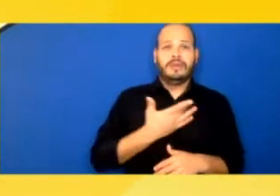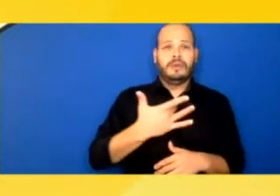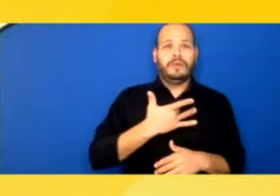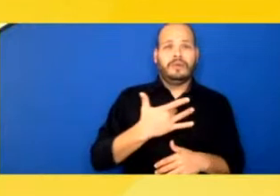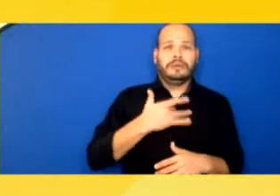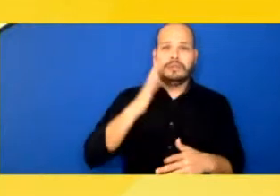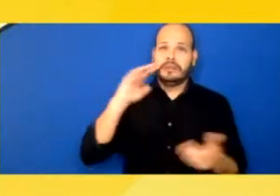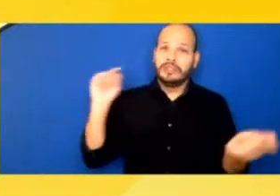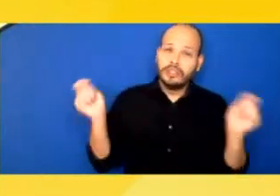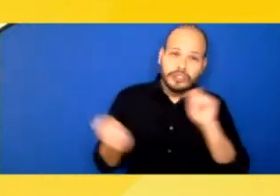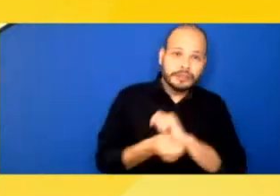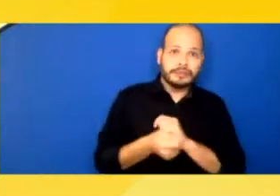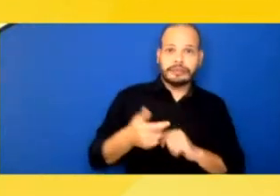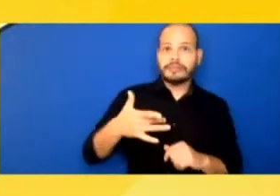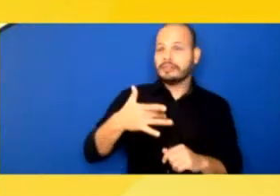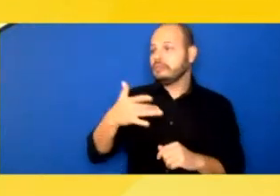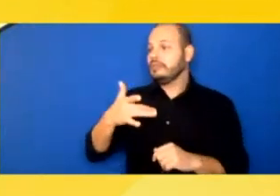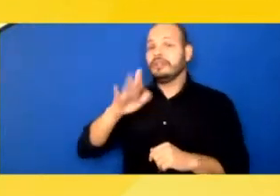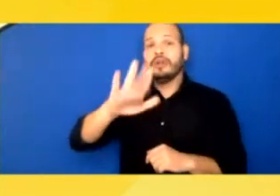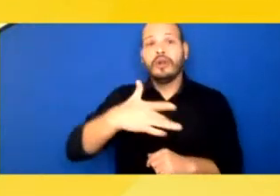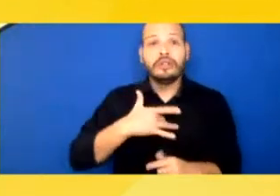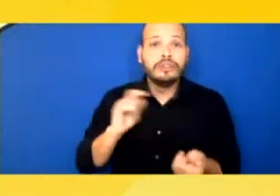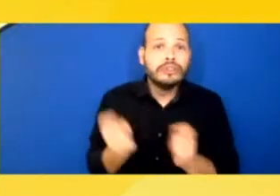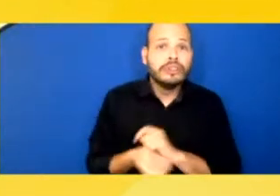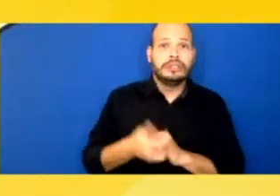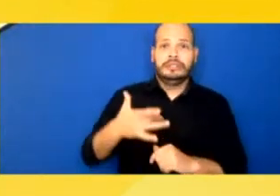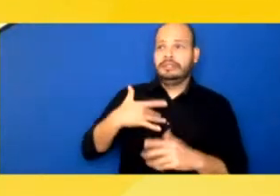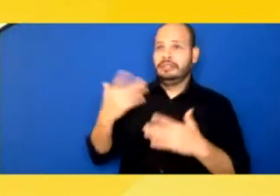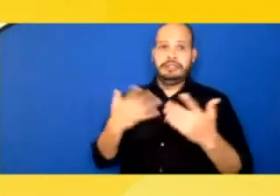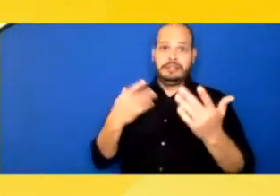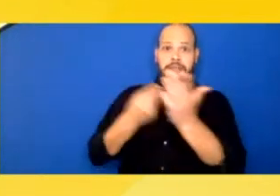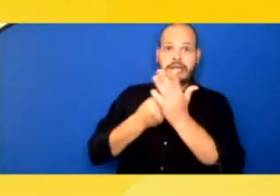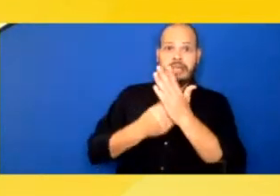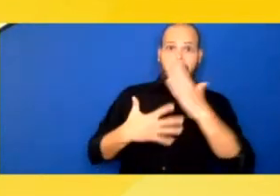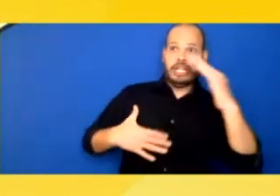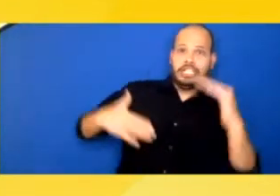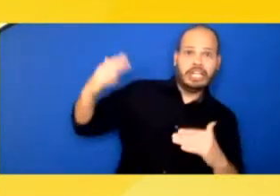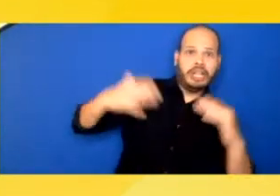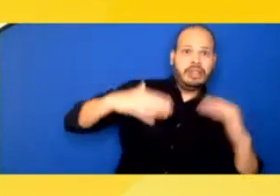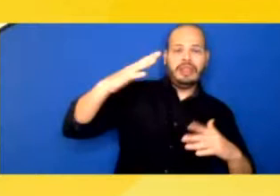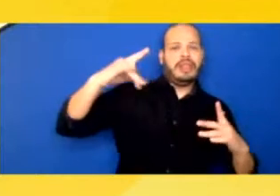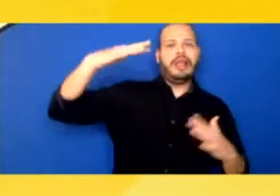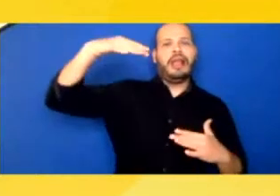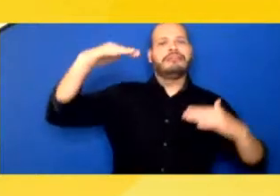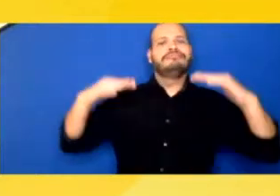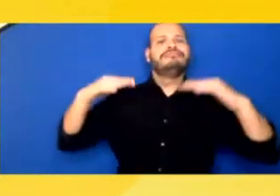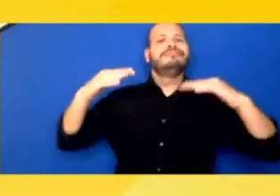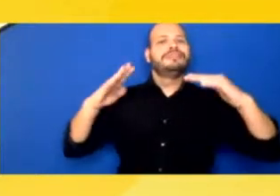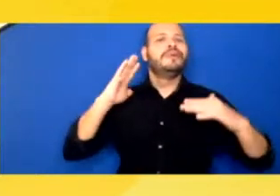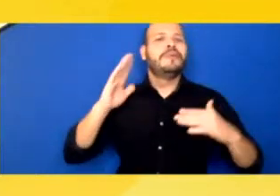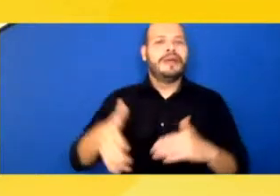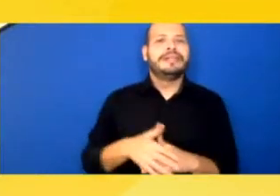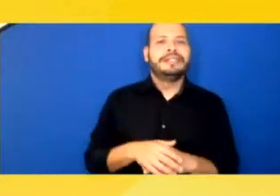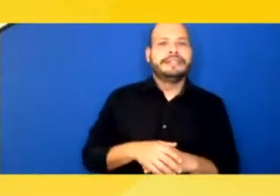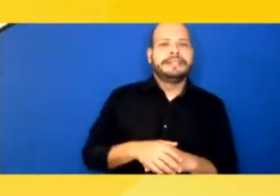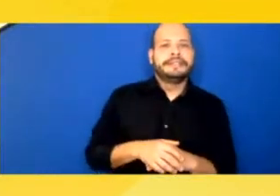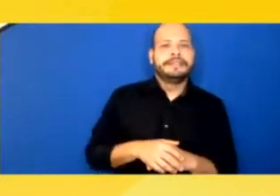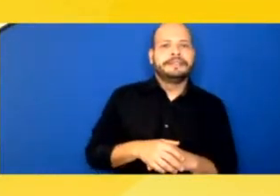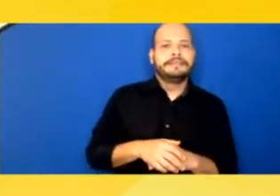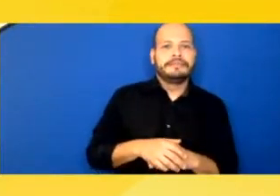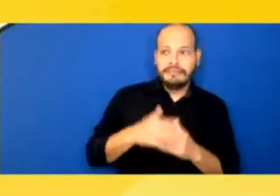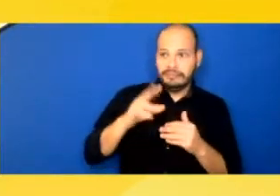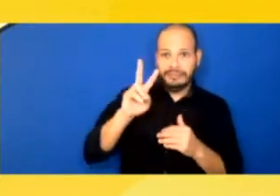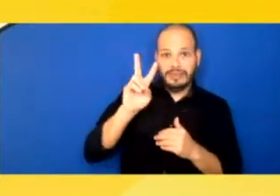power. We have 22 days before us. And may we reach and inspire millions to push that